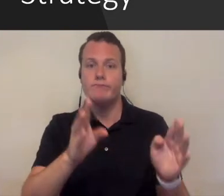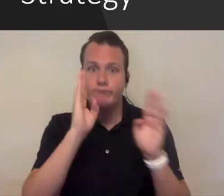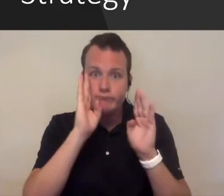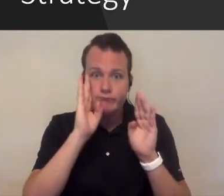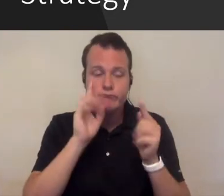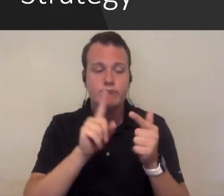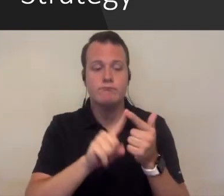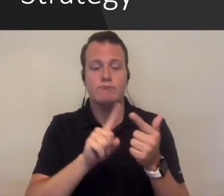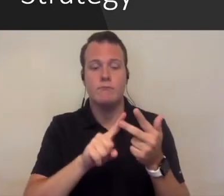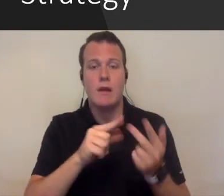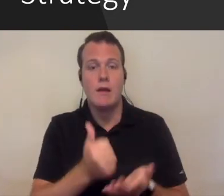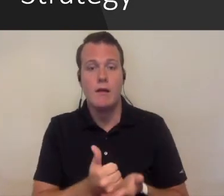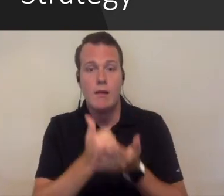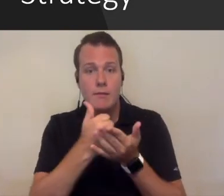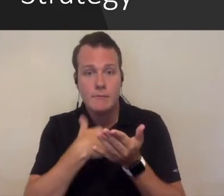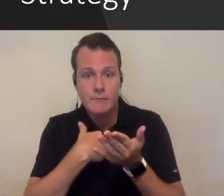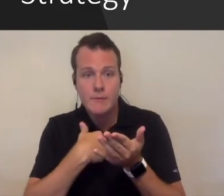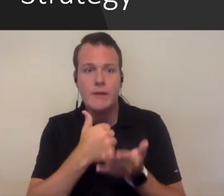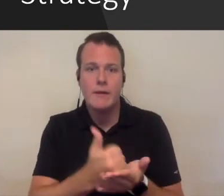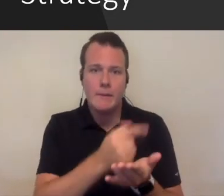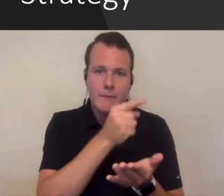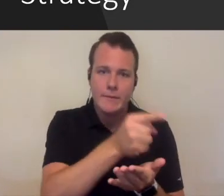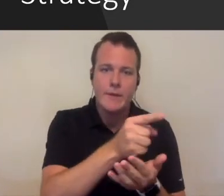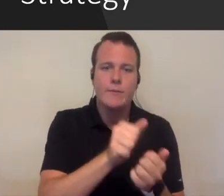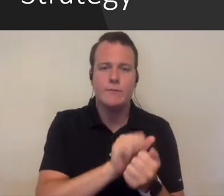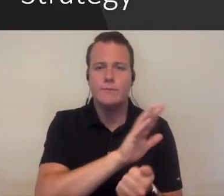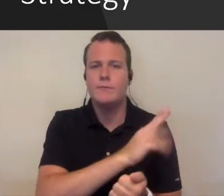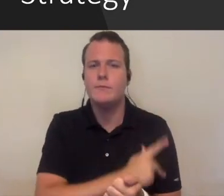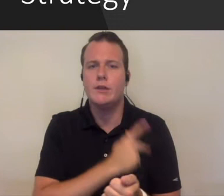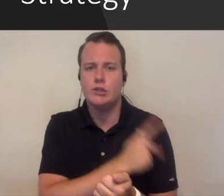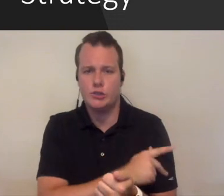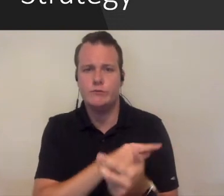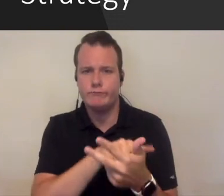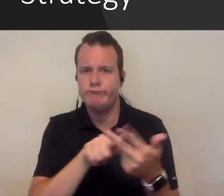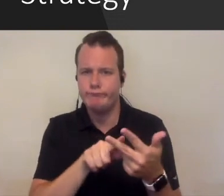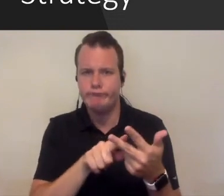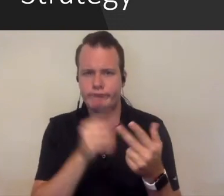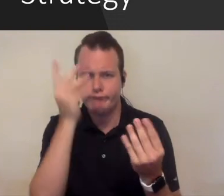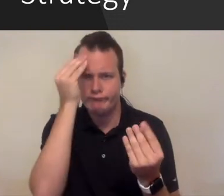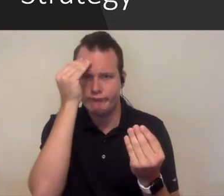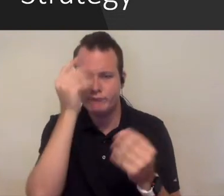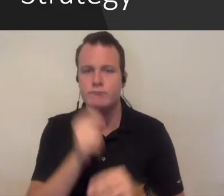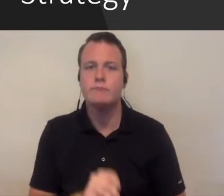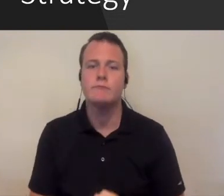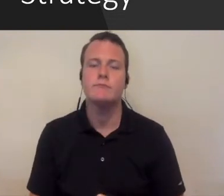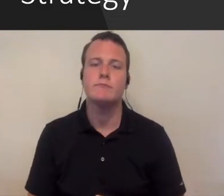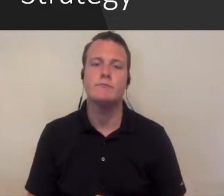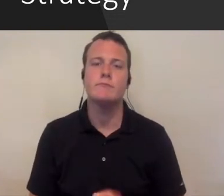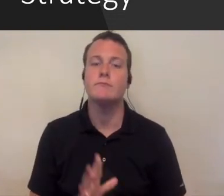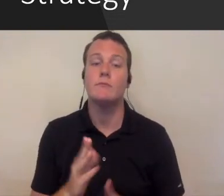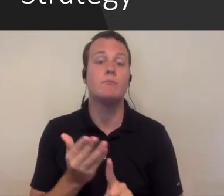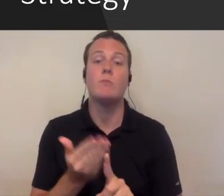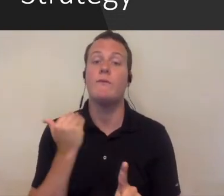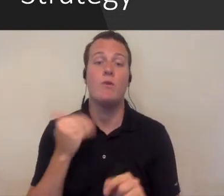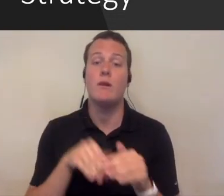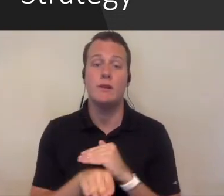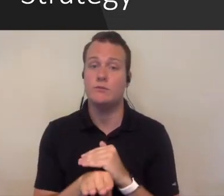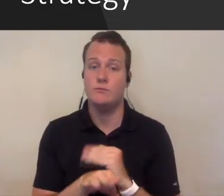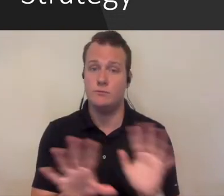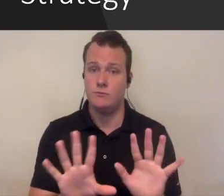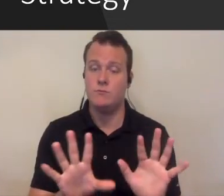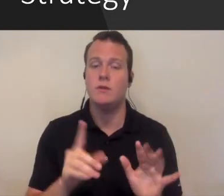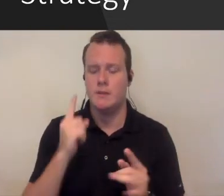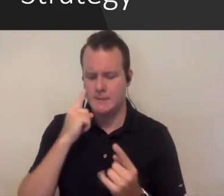me and help them with their patients? So think about before you go into an office, practice